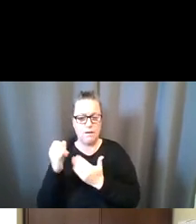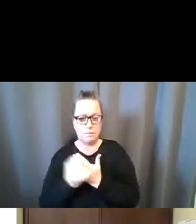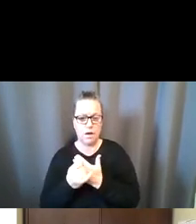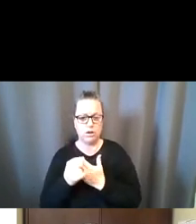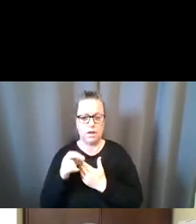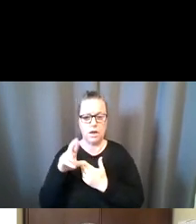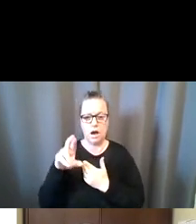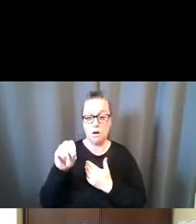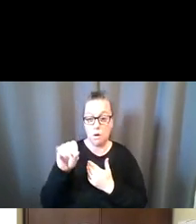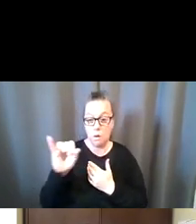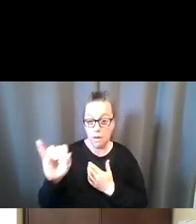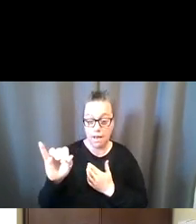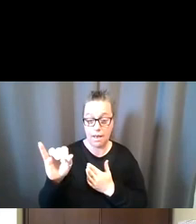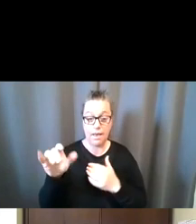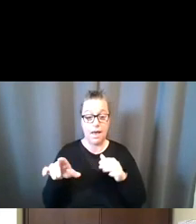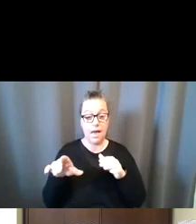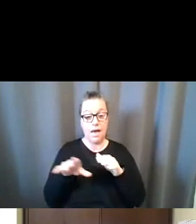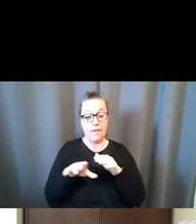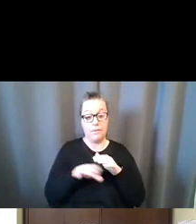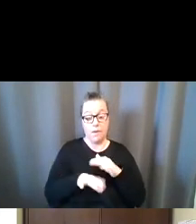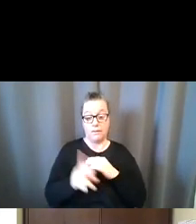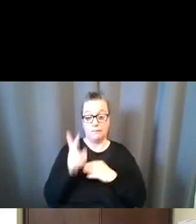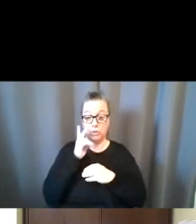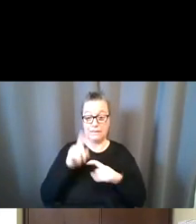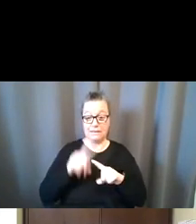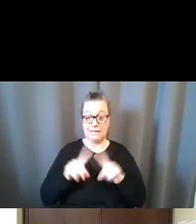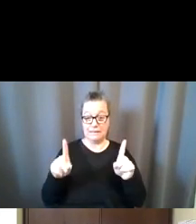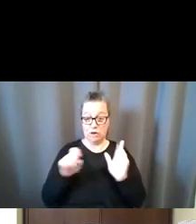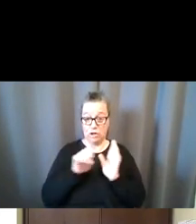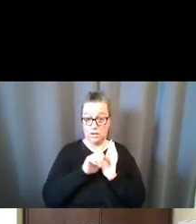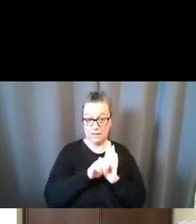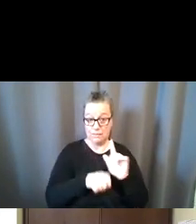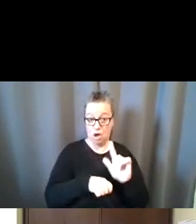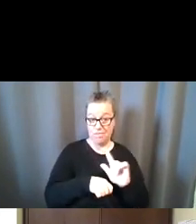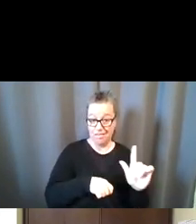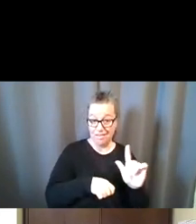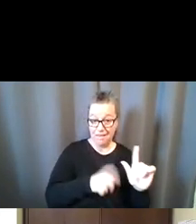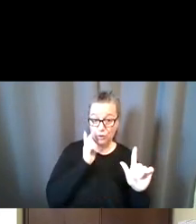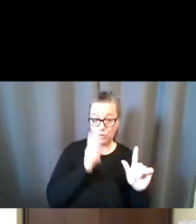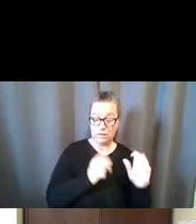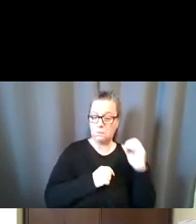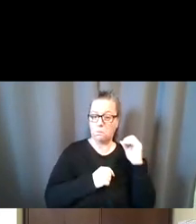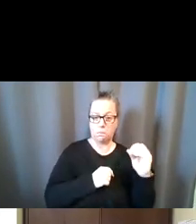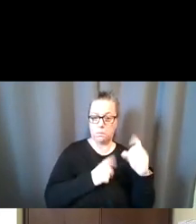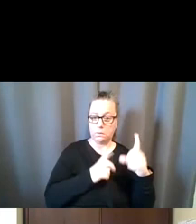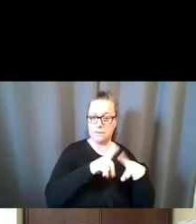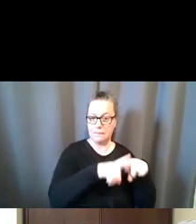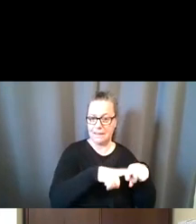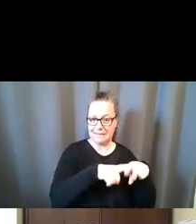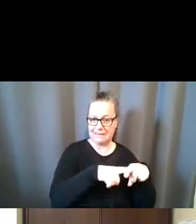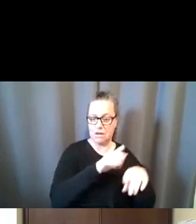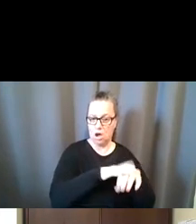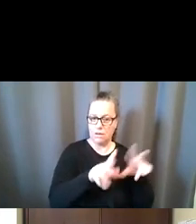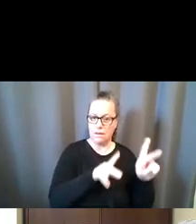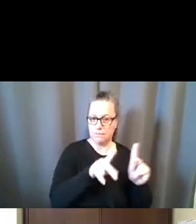ROI. And at the bottom, you see some different examples. On the far left, you see a project with zero dependence on people